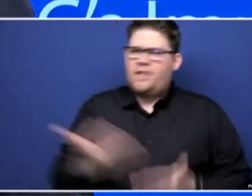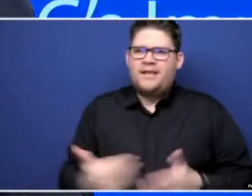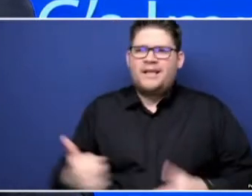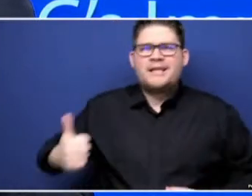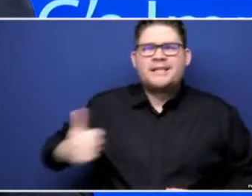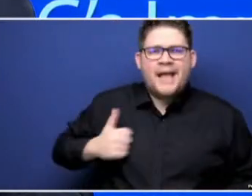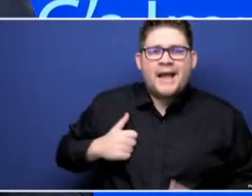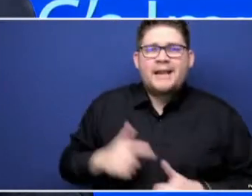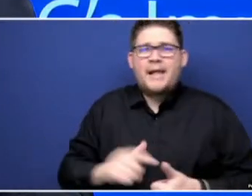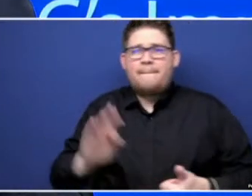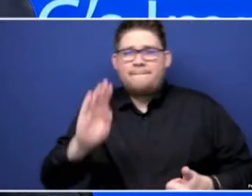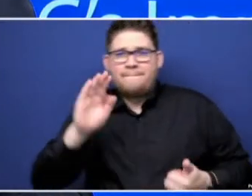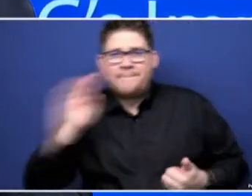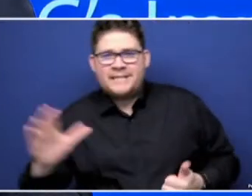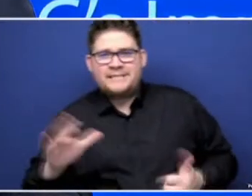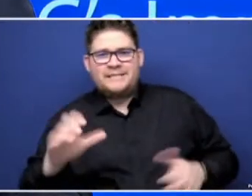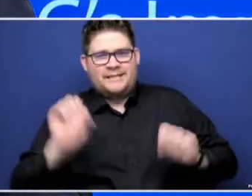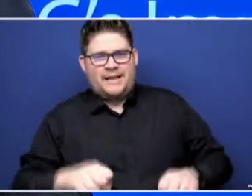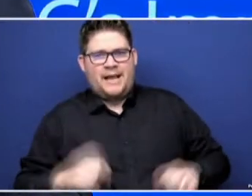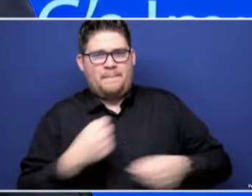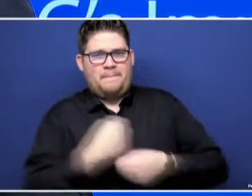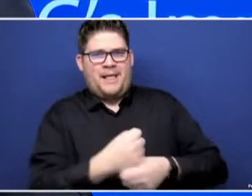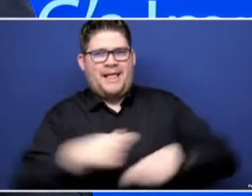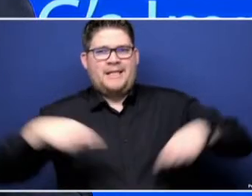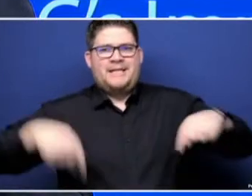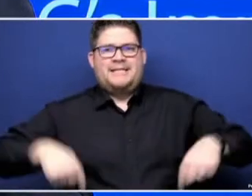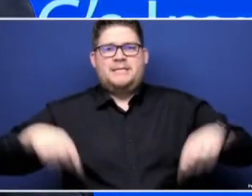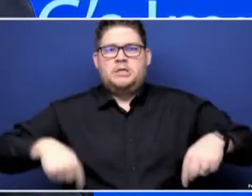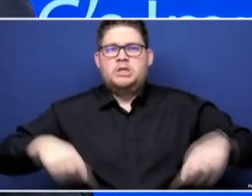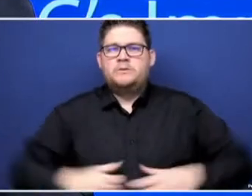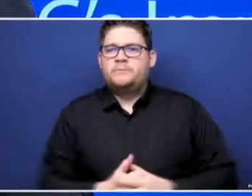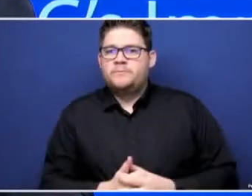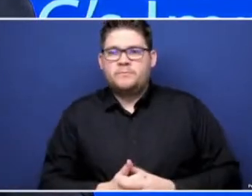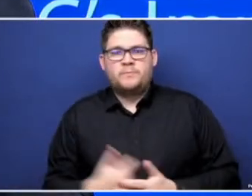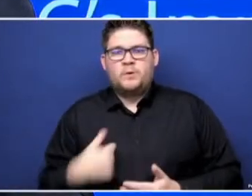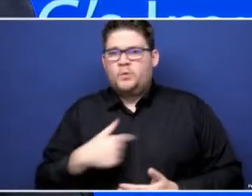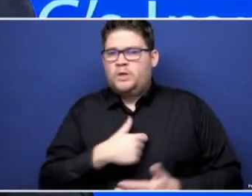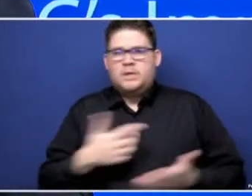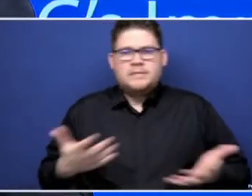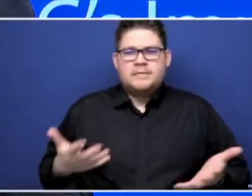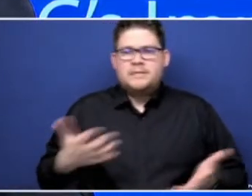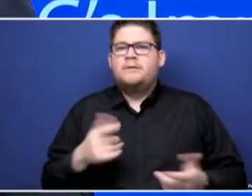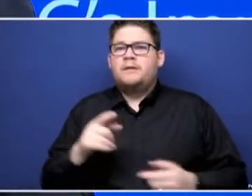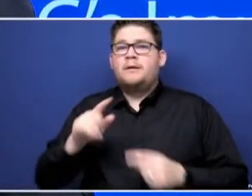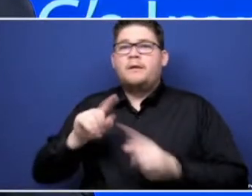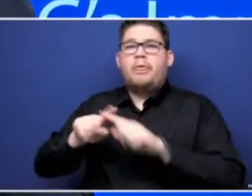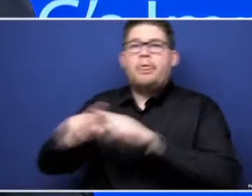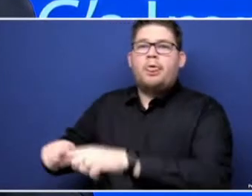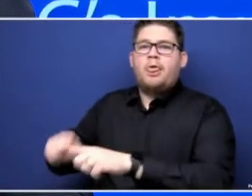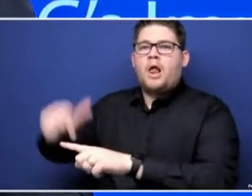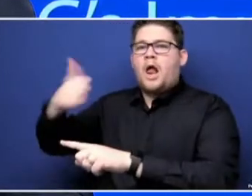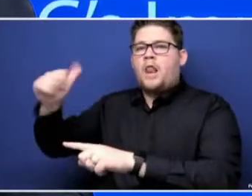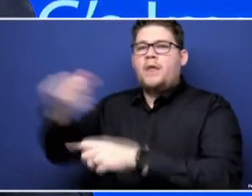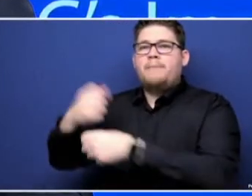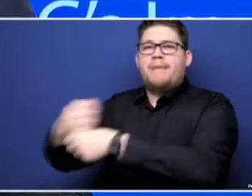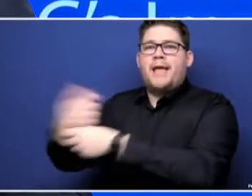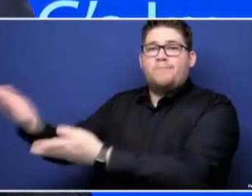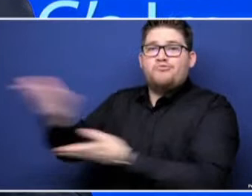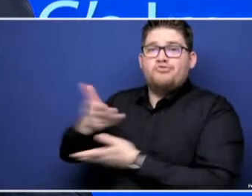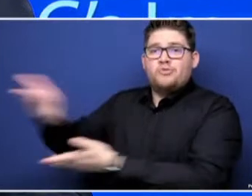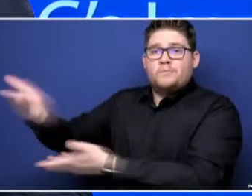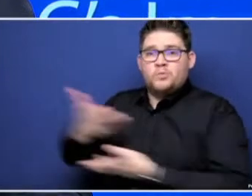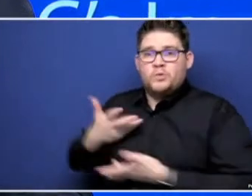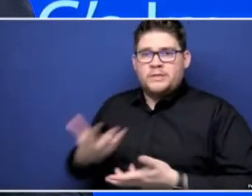but looking at how the media industry is shored up against social media giants, which of course we know